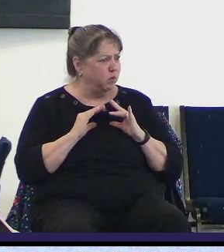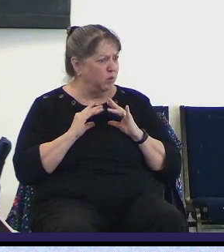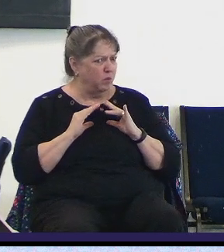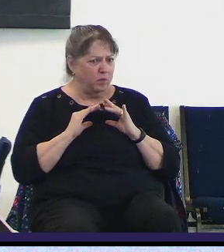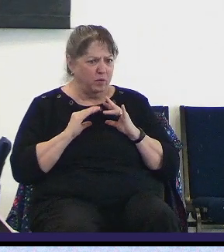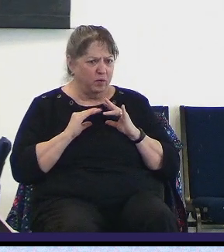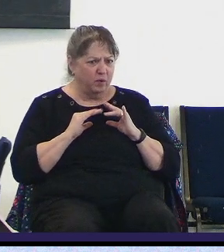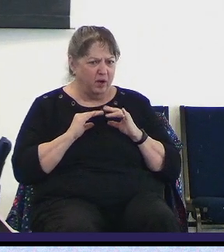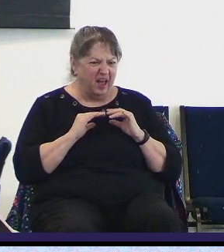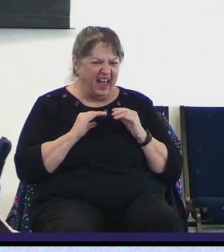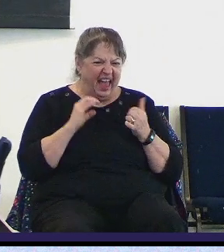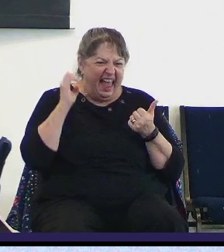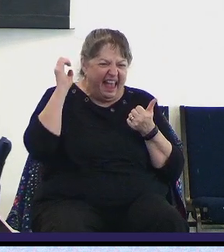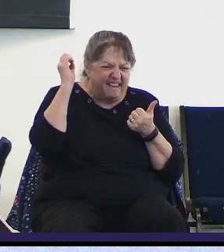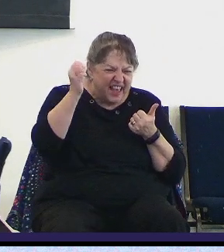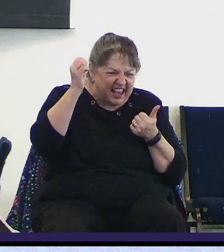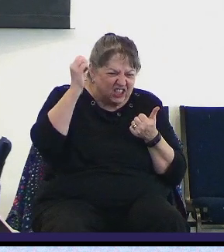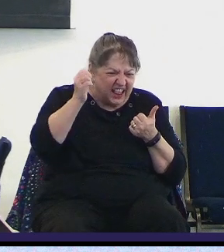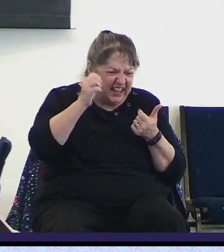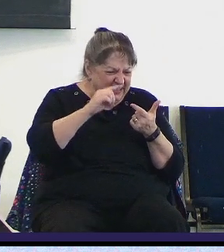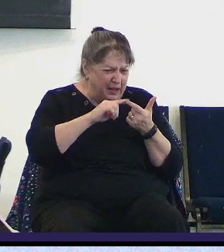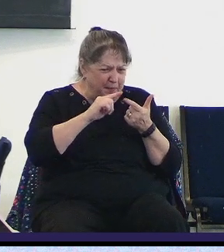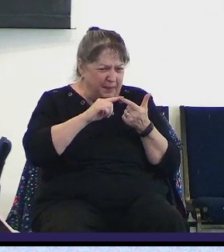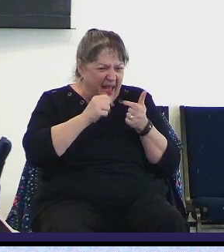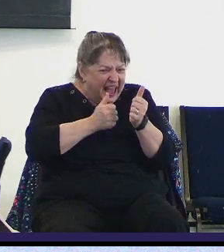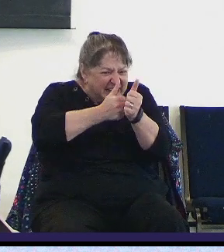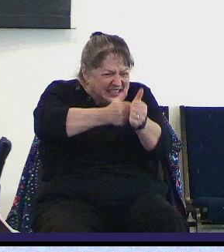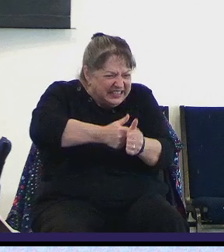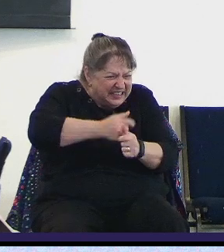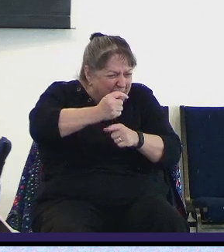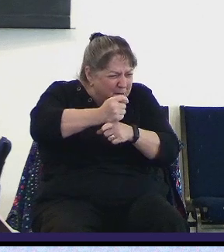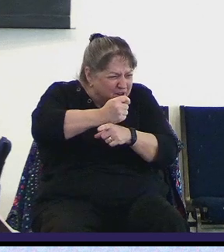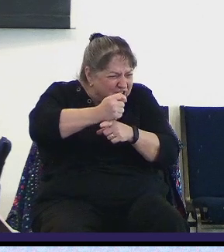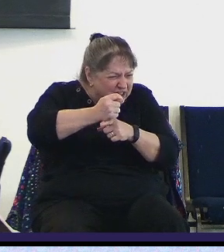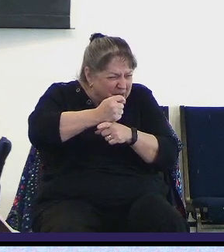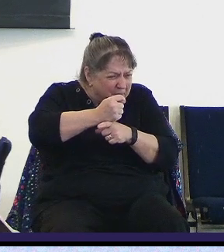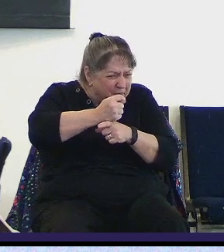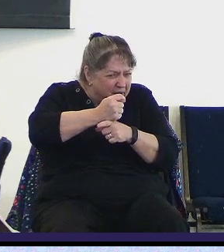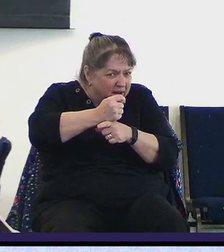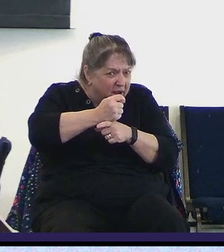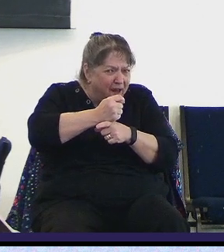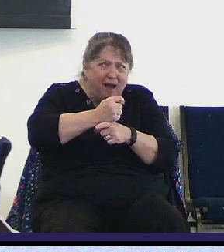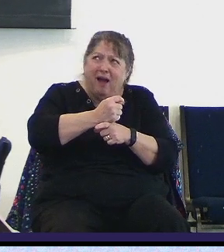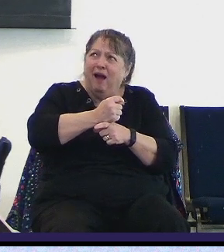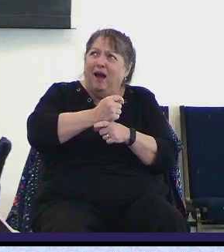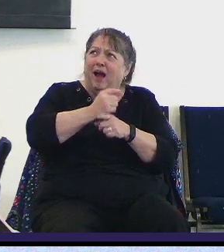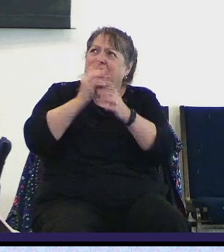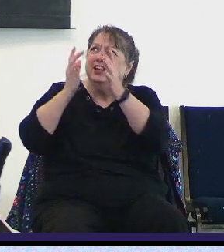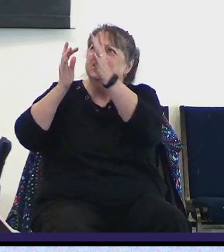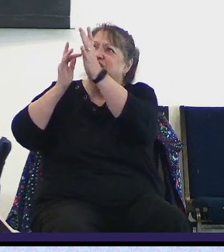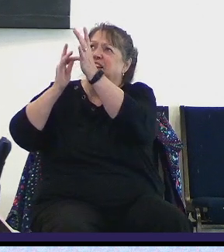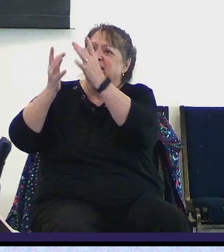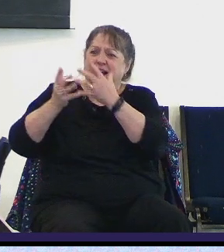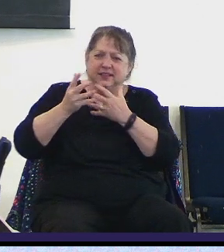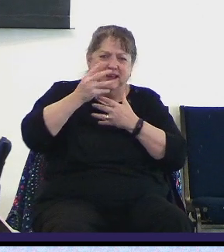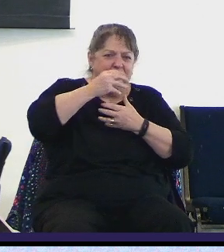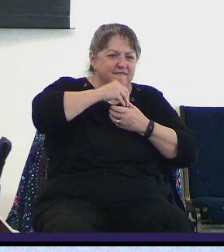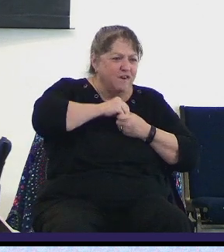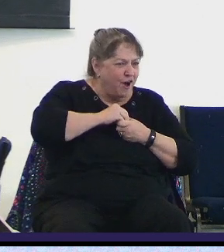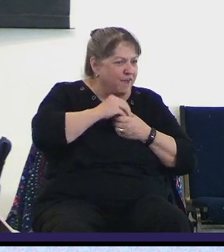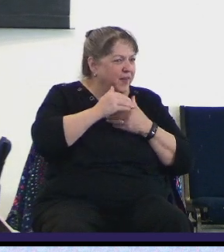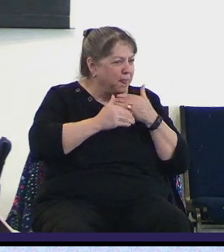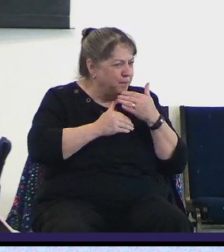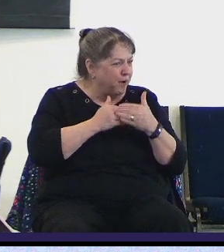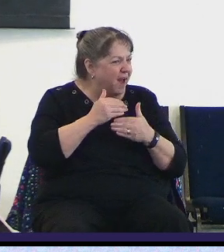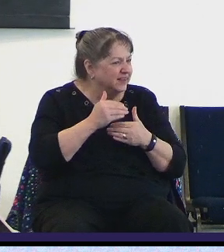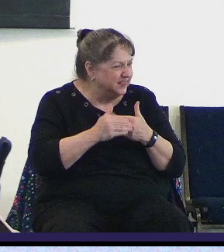of evangelizing, of bringing the message of Jesus to others involves Jesus. He said he's there with you. And I